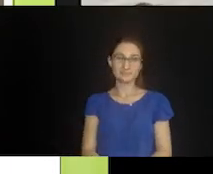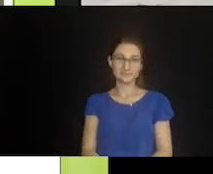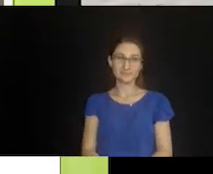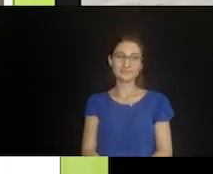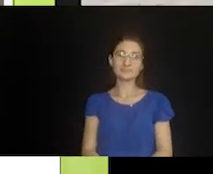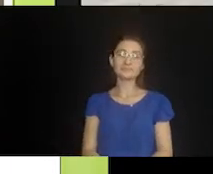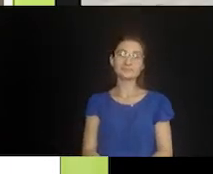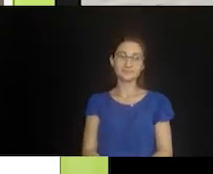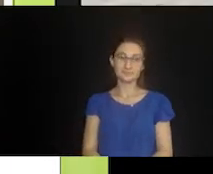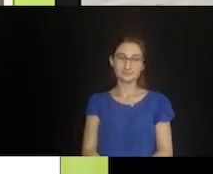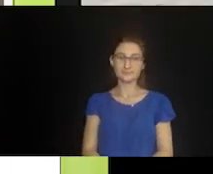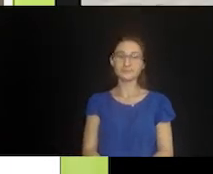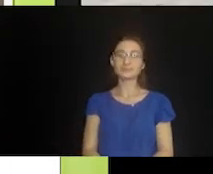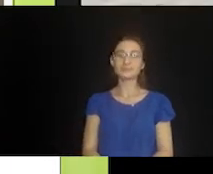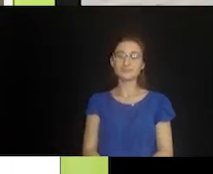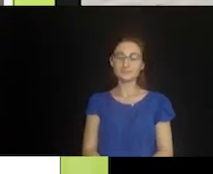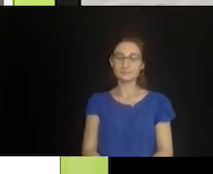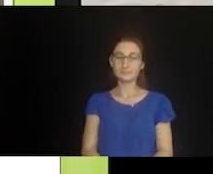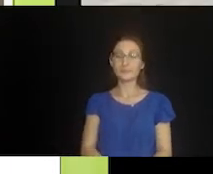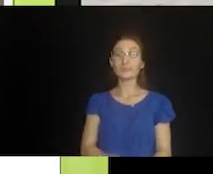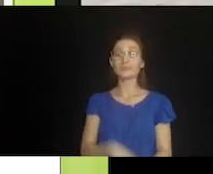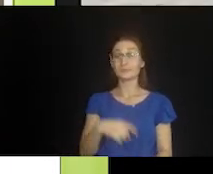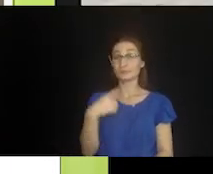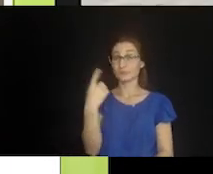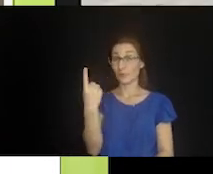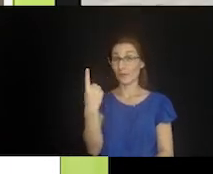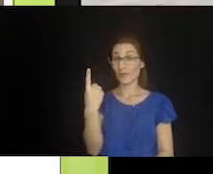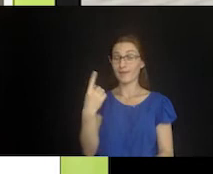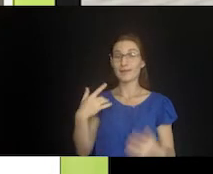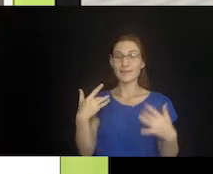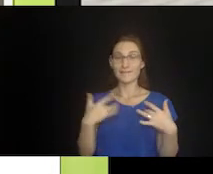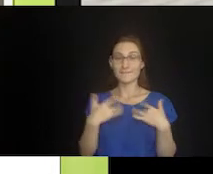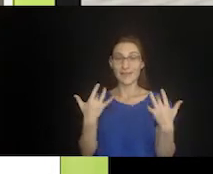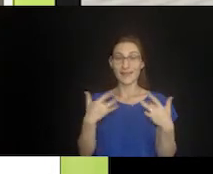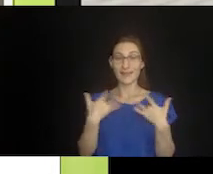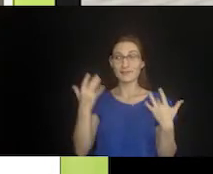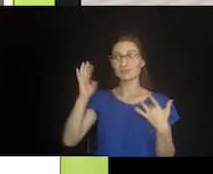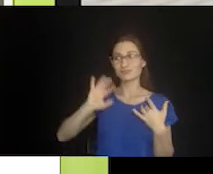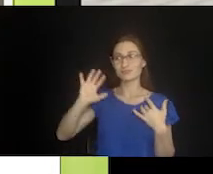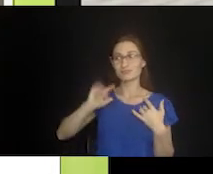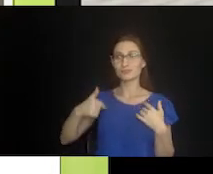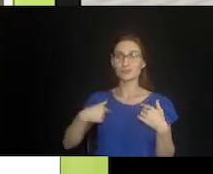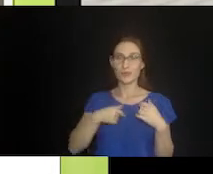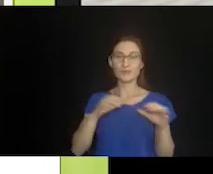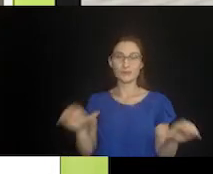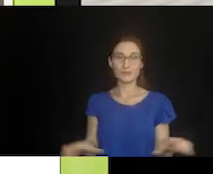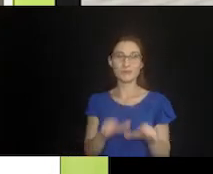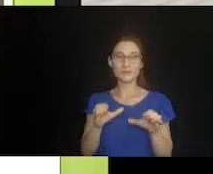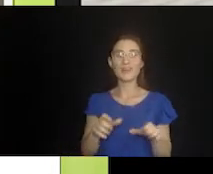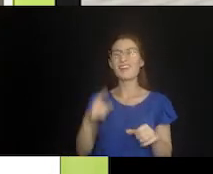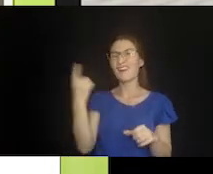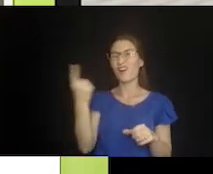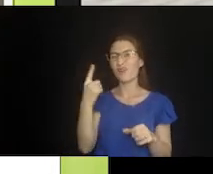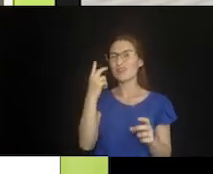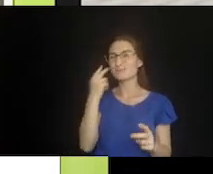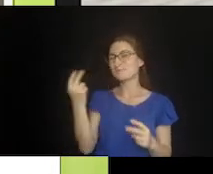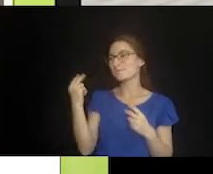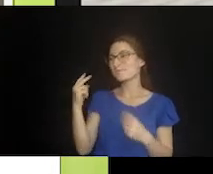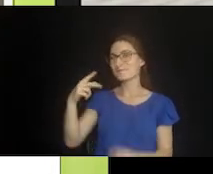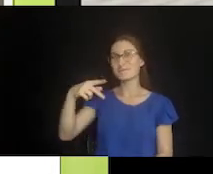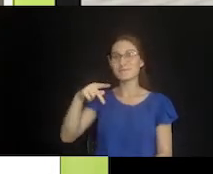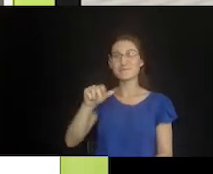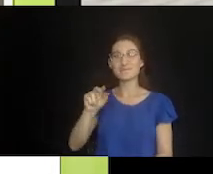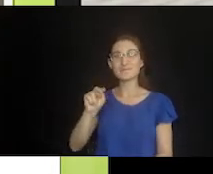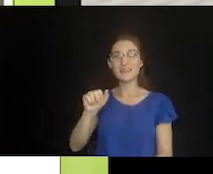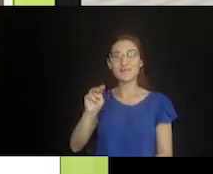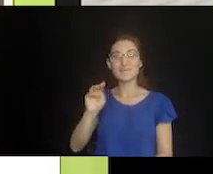Yes, I can actually. One of our things that we used to do, and I